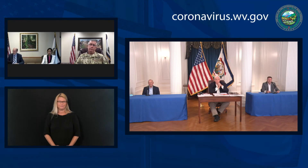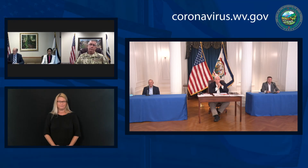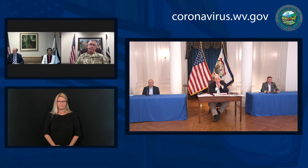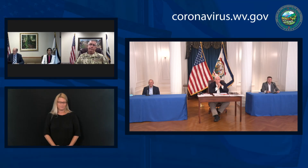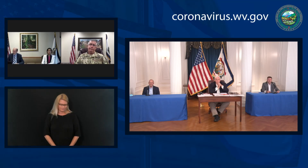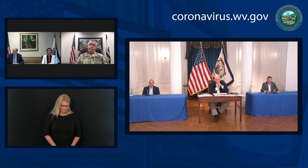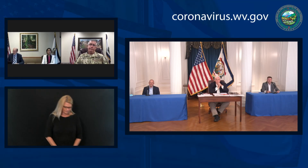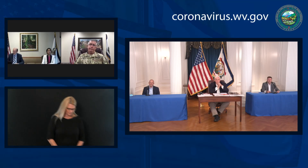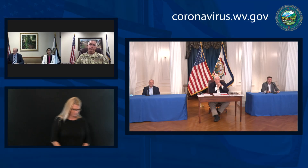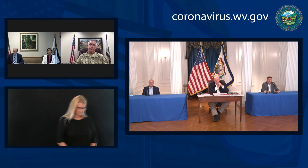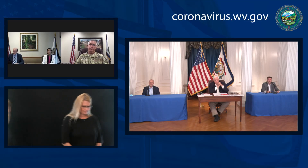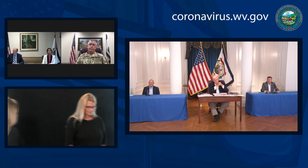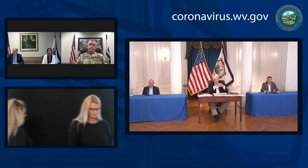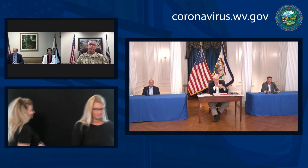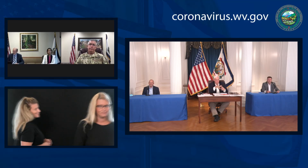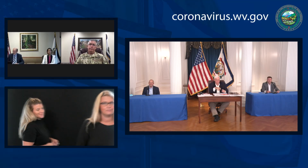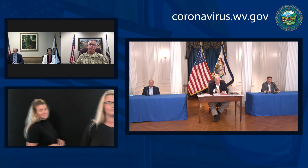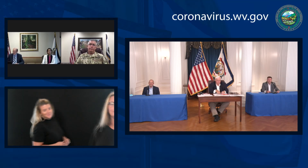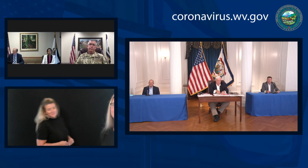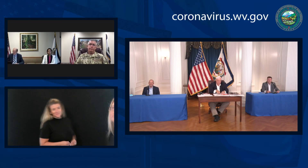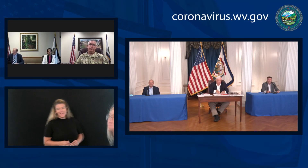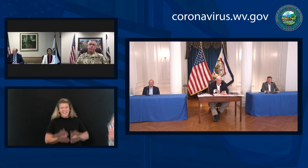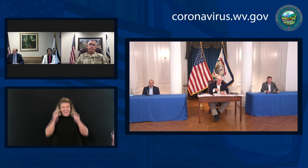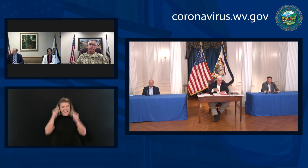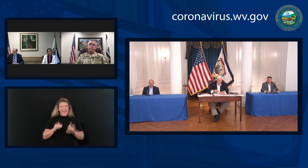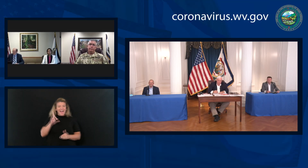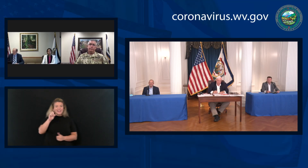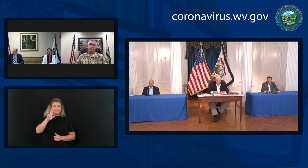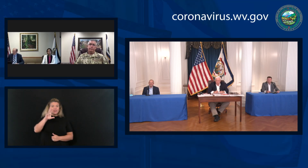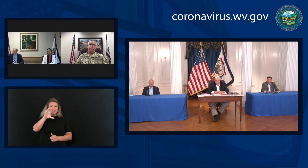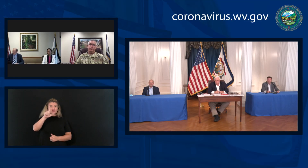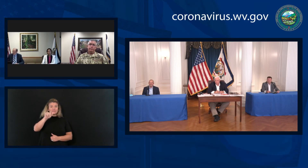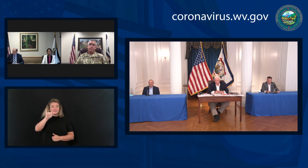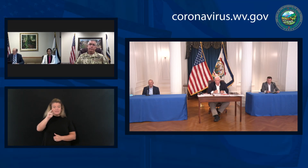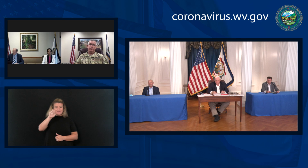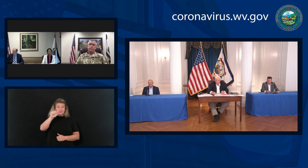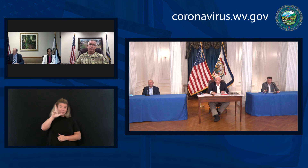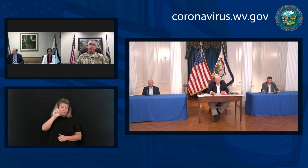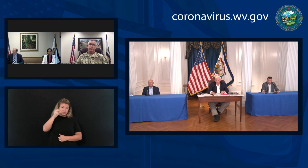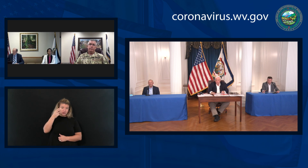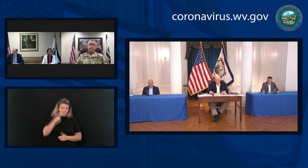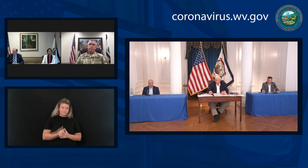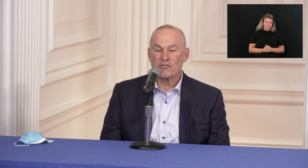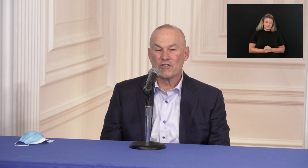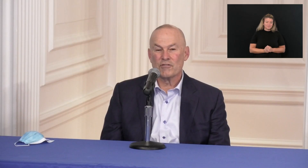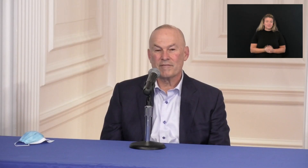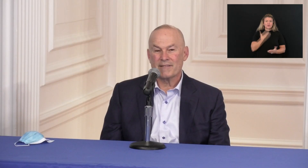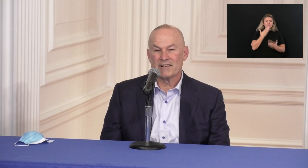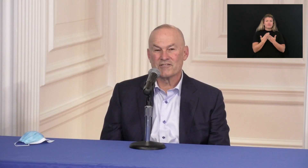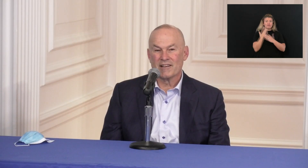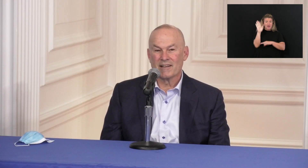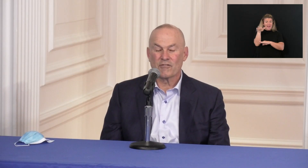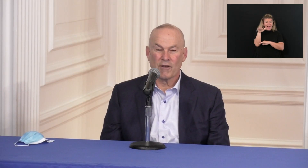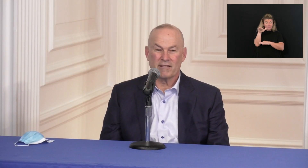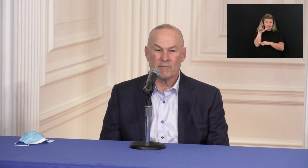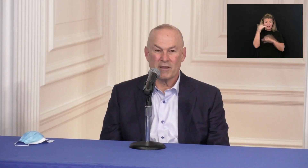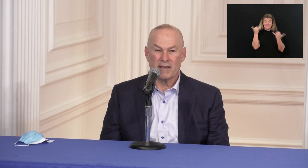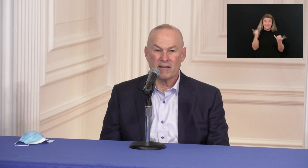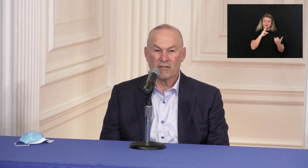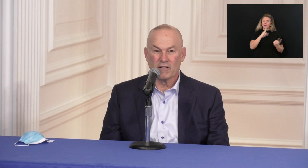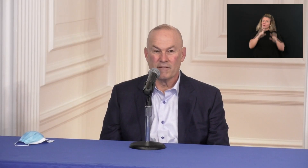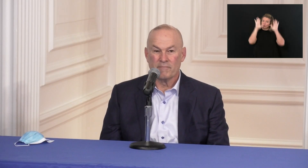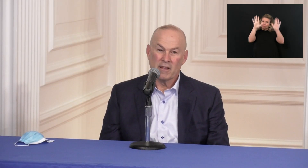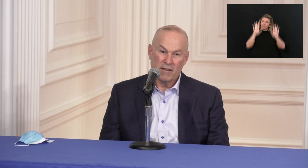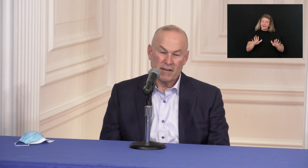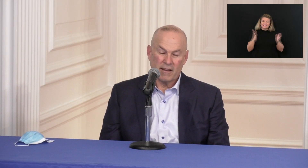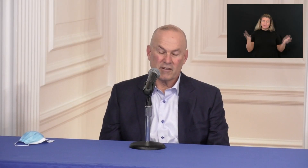All right, thank you, Governor. Let's now go to Dr. Clay Marsh, our coronavirus czar. Good afternoon. It's great to be